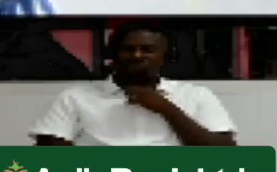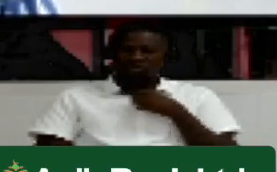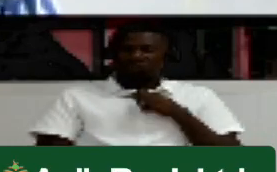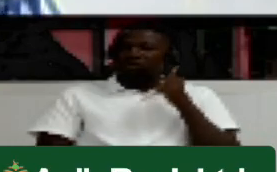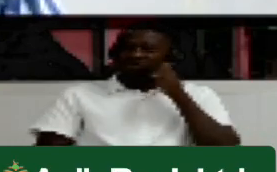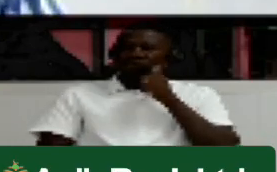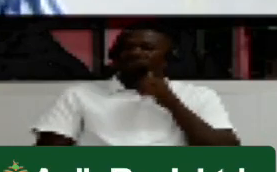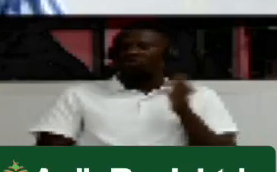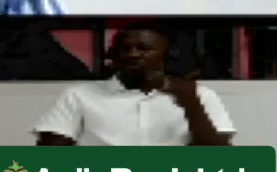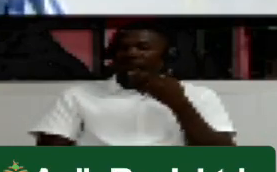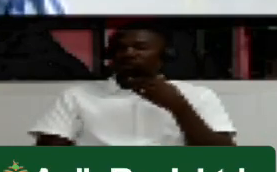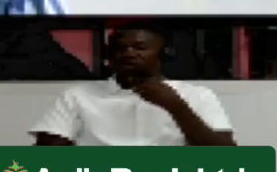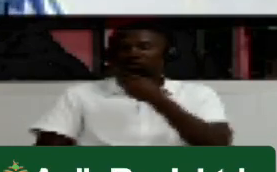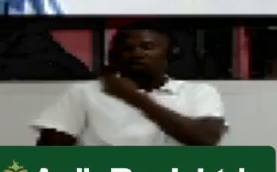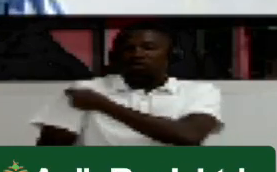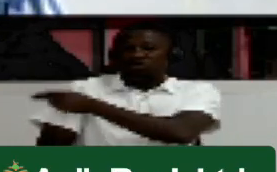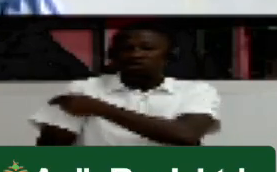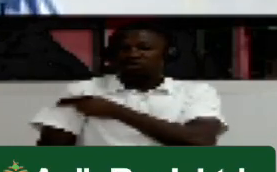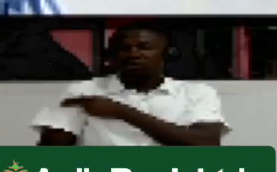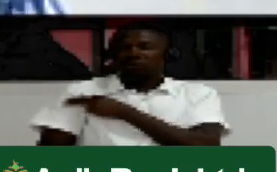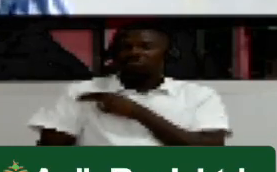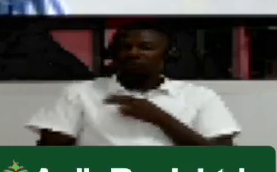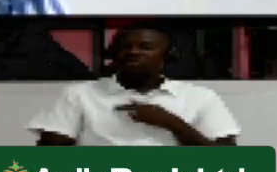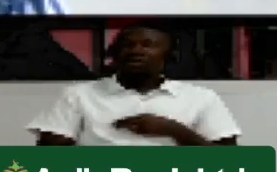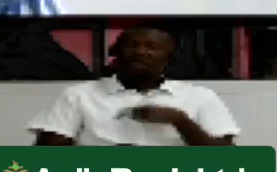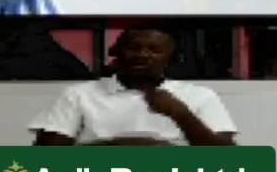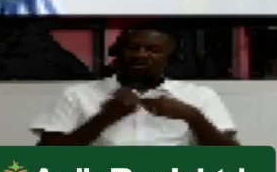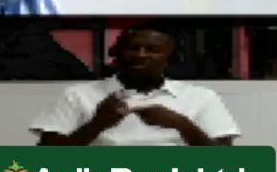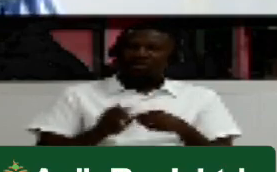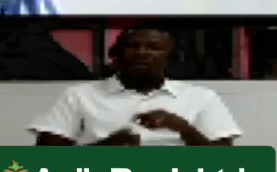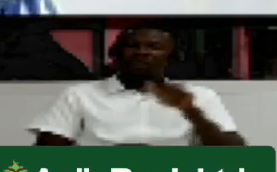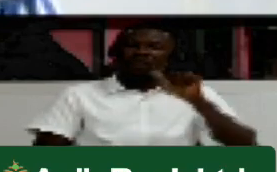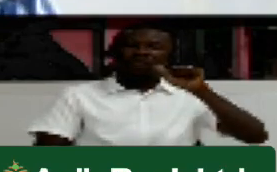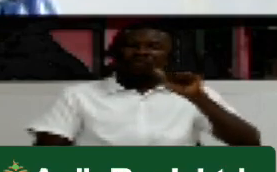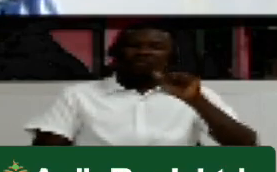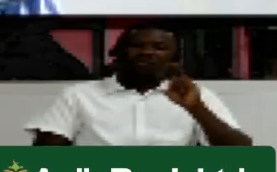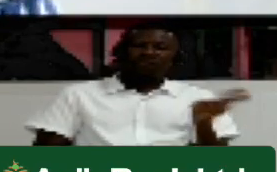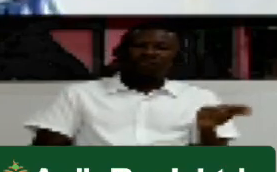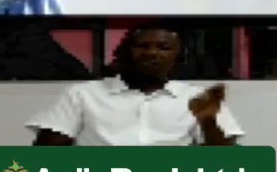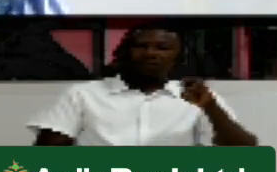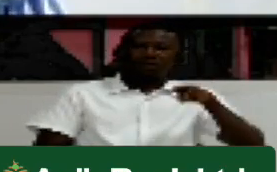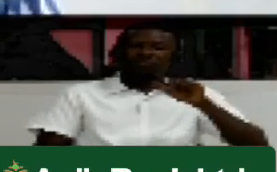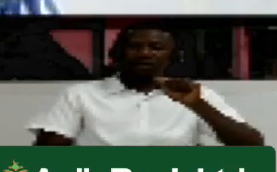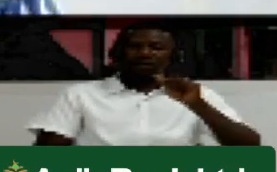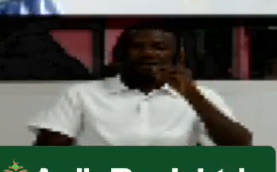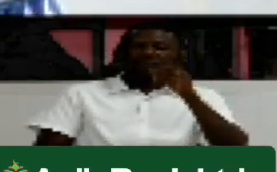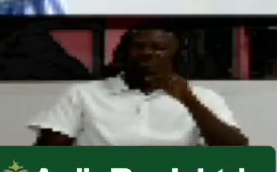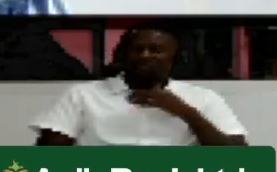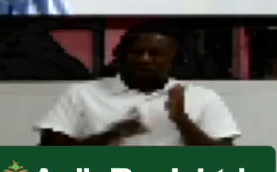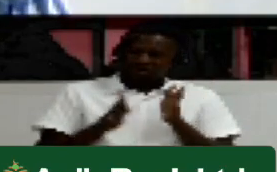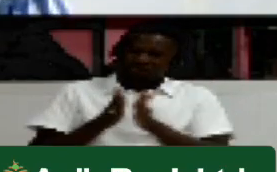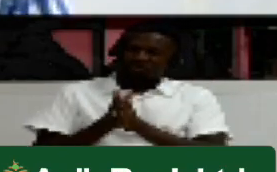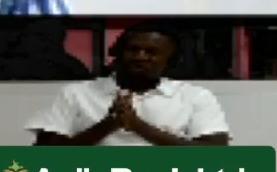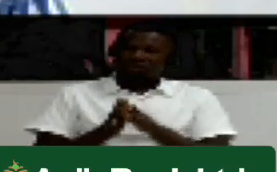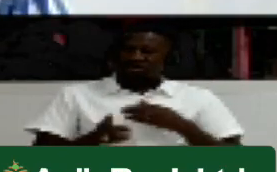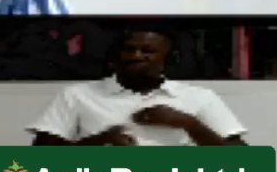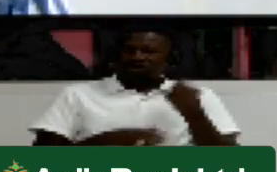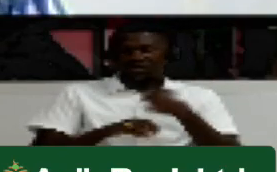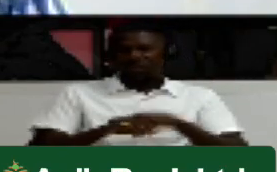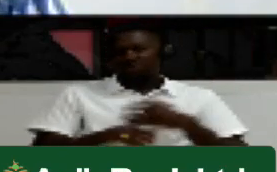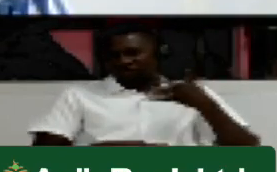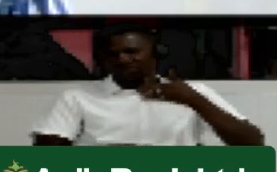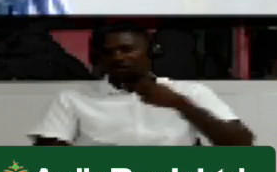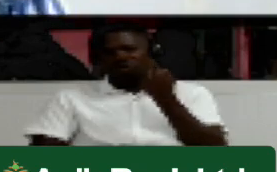So Ahmed was so close to us after he even come there alone. At